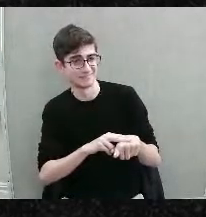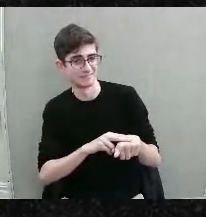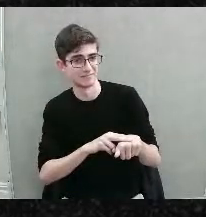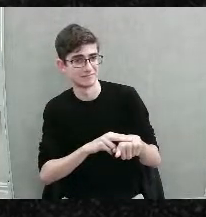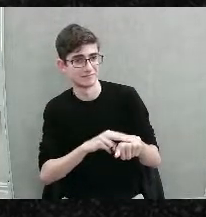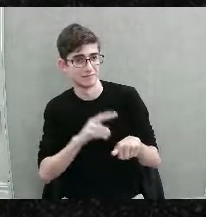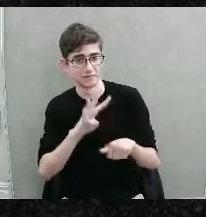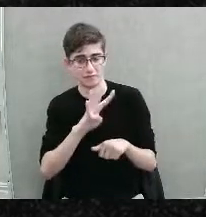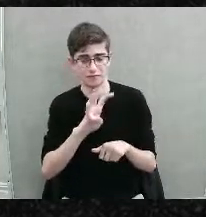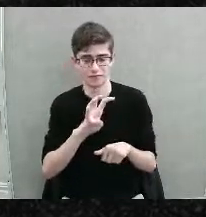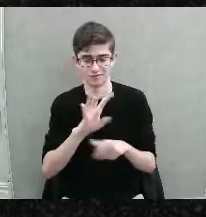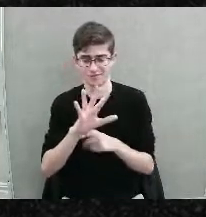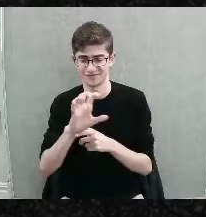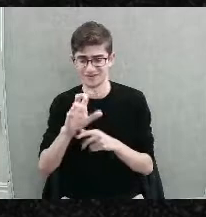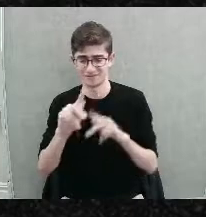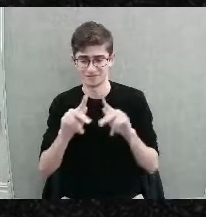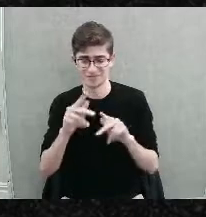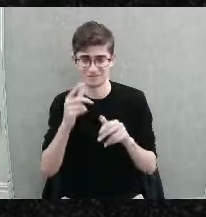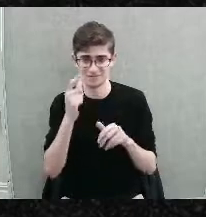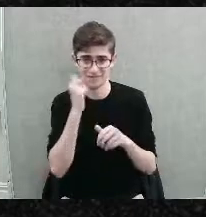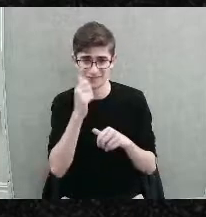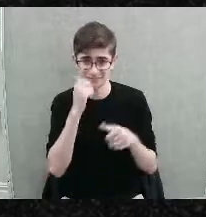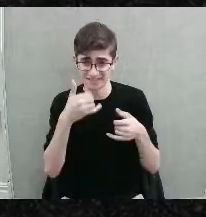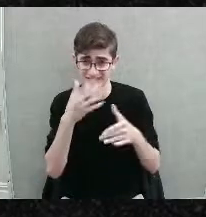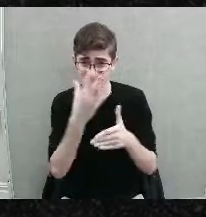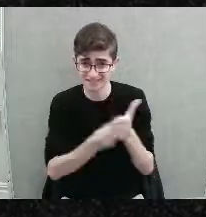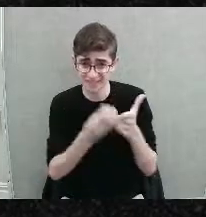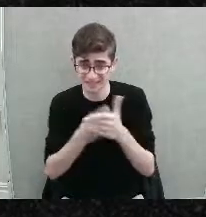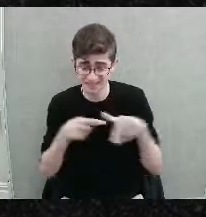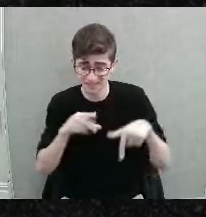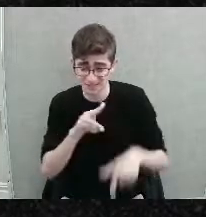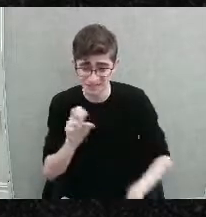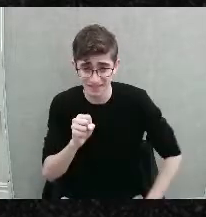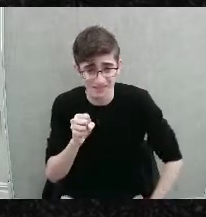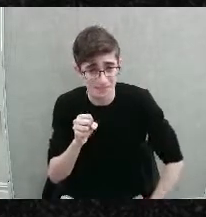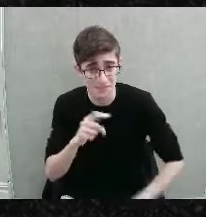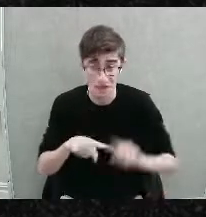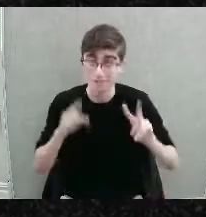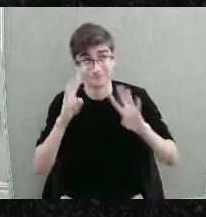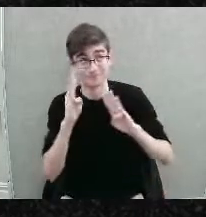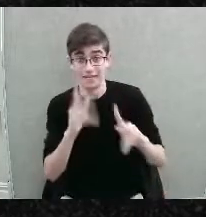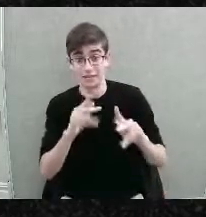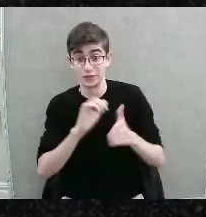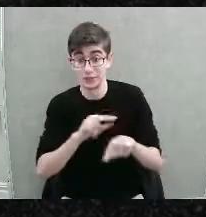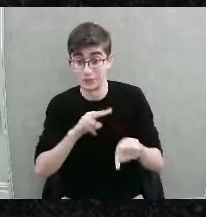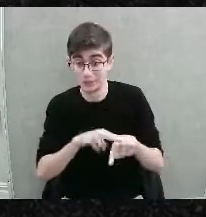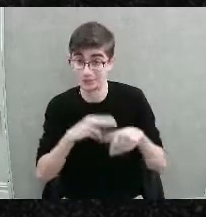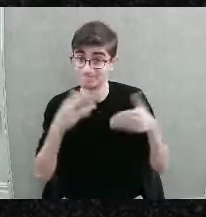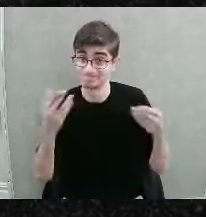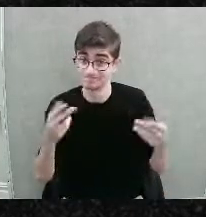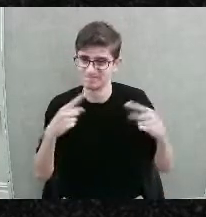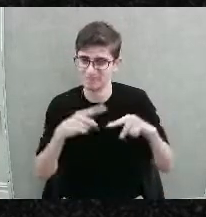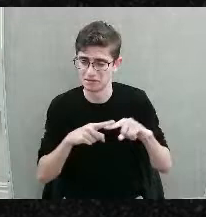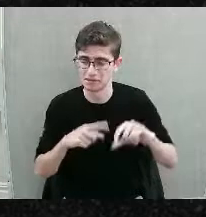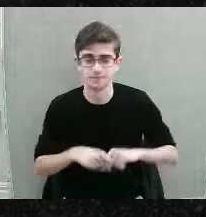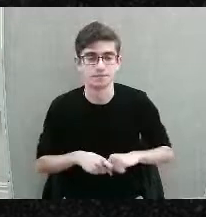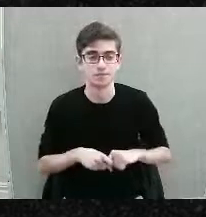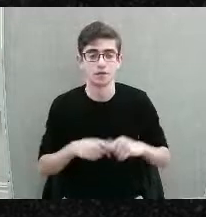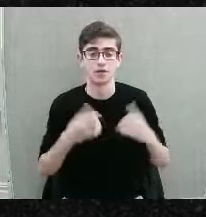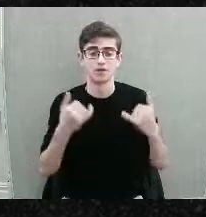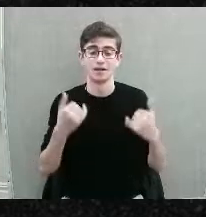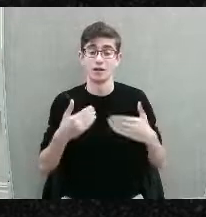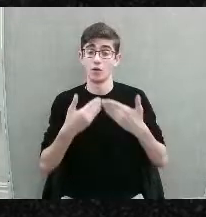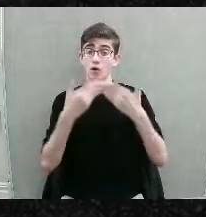400 or 500 people a day continue to die just in the United States. And so with that, I would like to open up the floor to